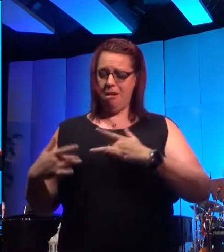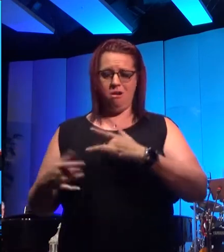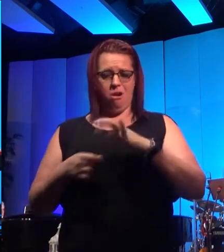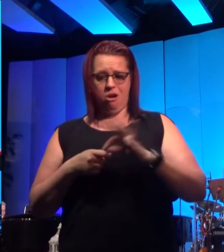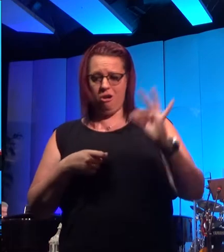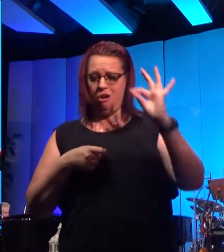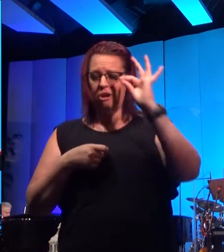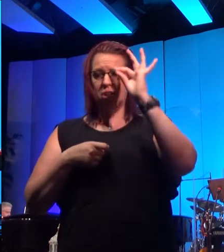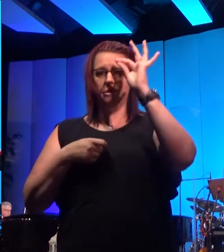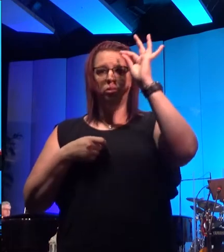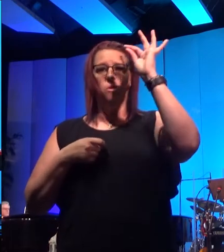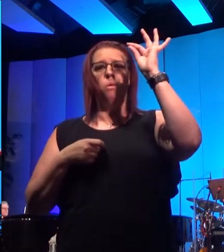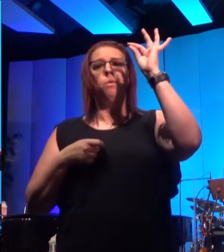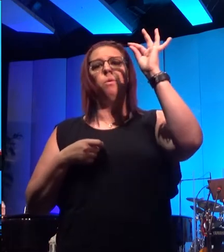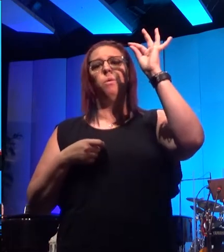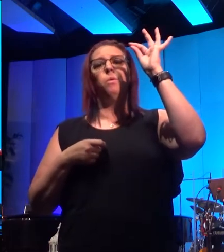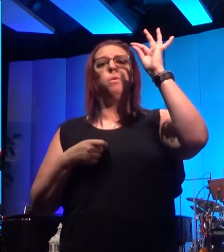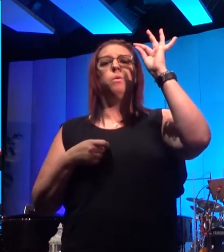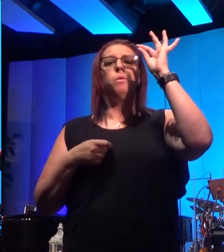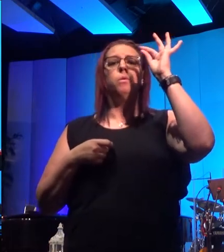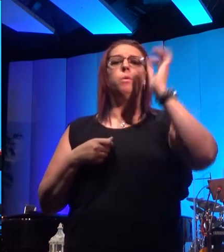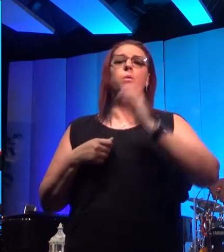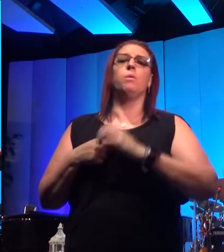my heart and soul.